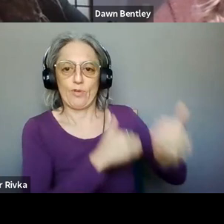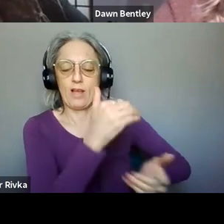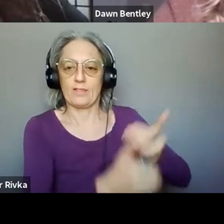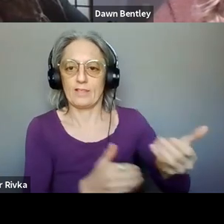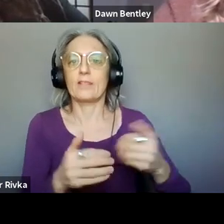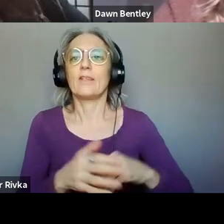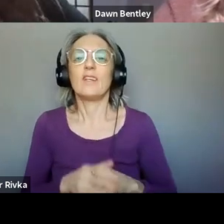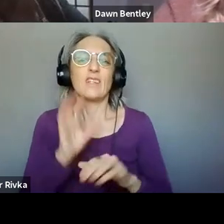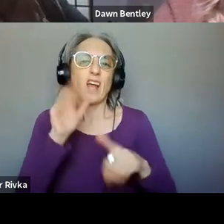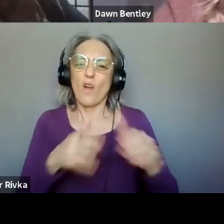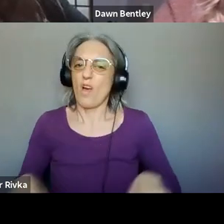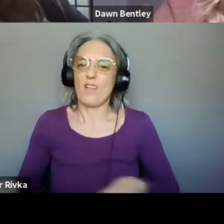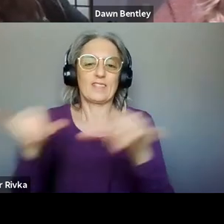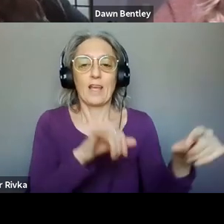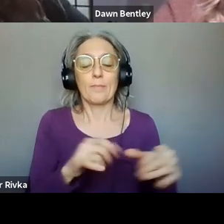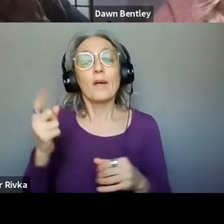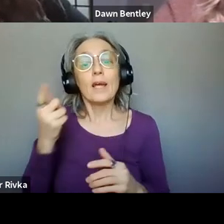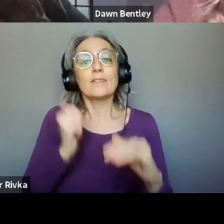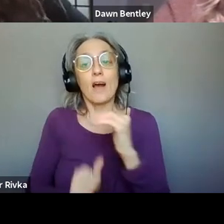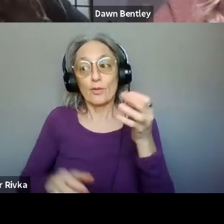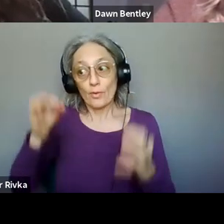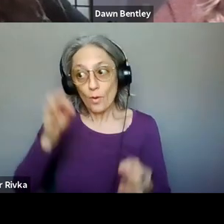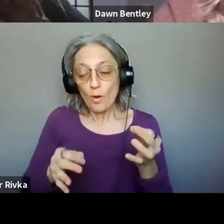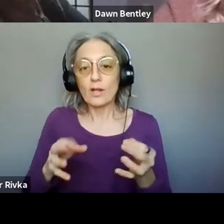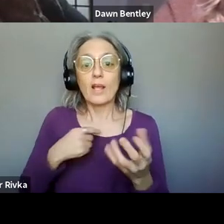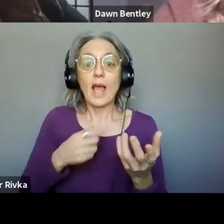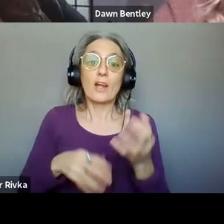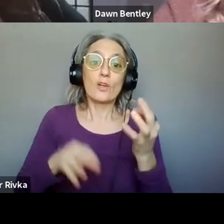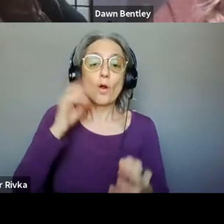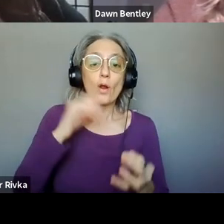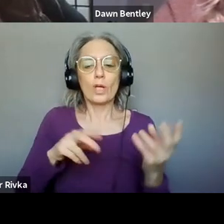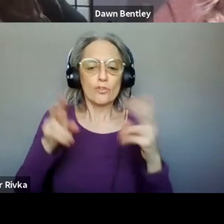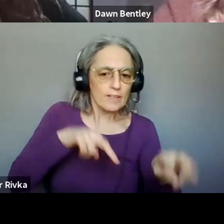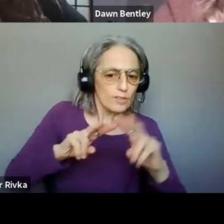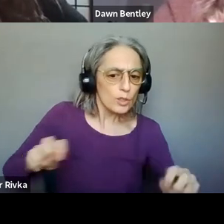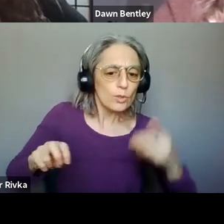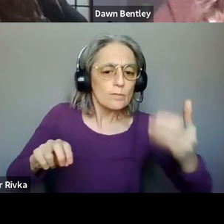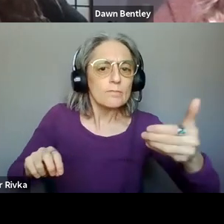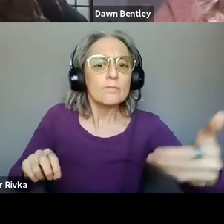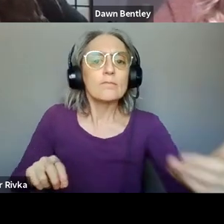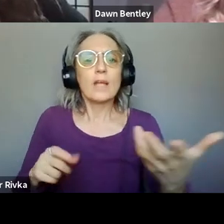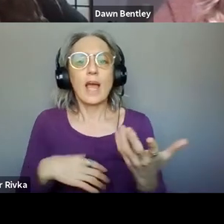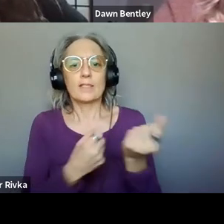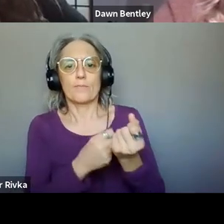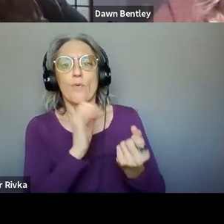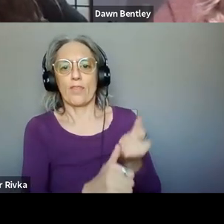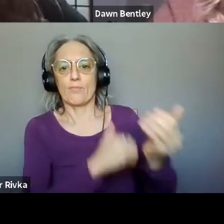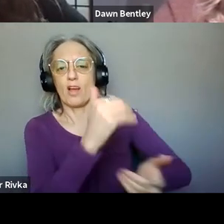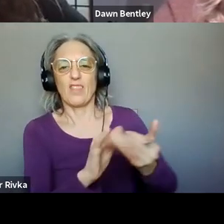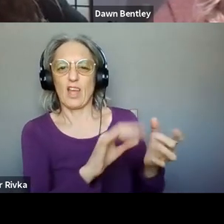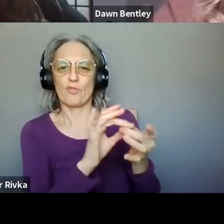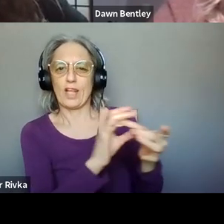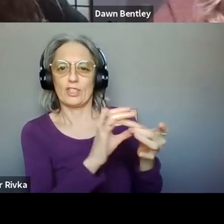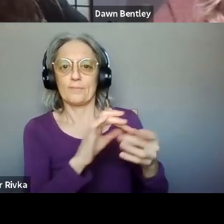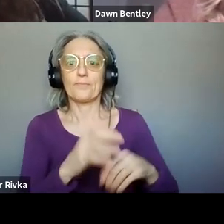that's reviewed by the court and maintained by the court as well. So you guys have both mentioned the court quite a bit. Does that